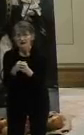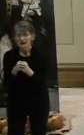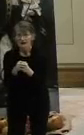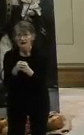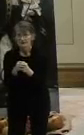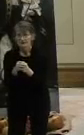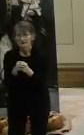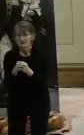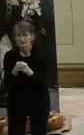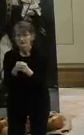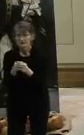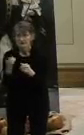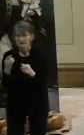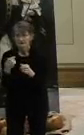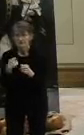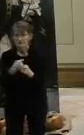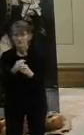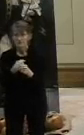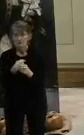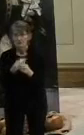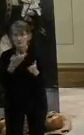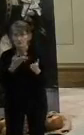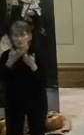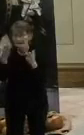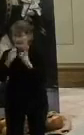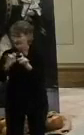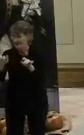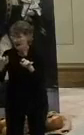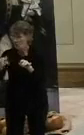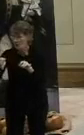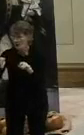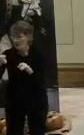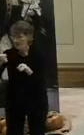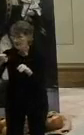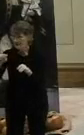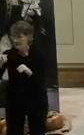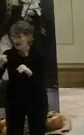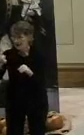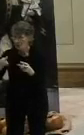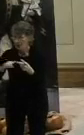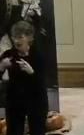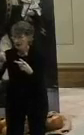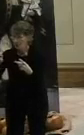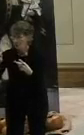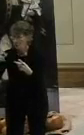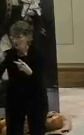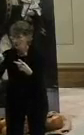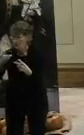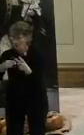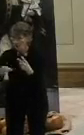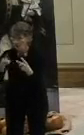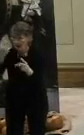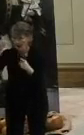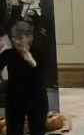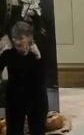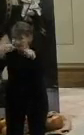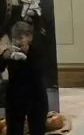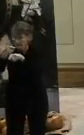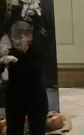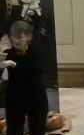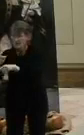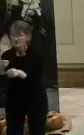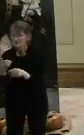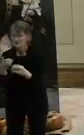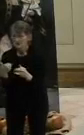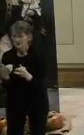steps and putting a piano up there. It's just really bric-a-bracketed all together. And so we want to make it one level so